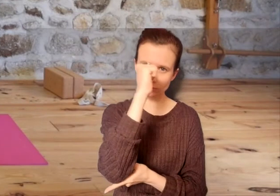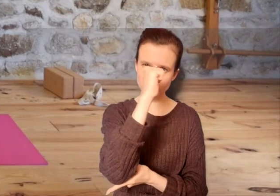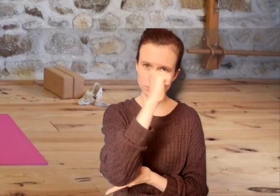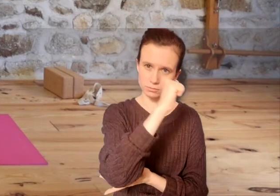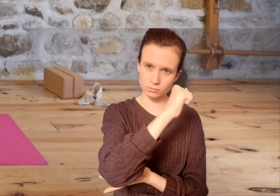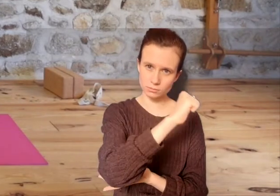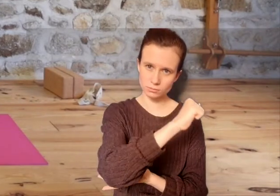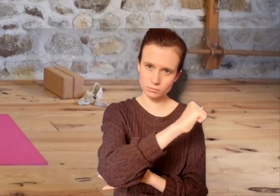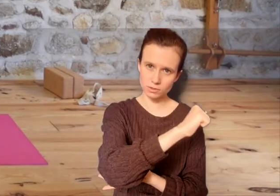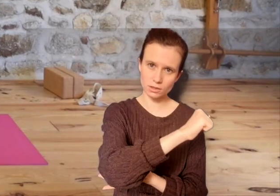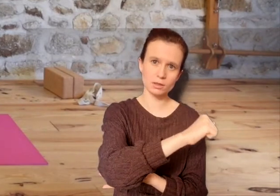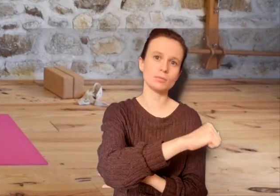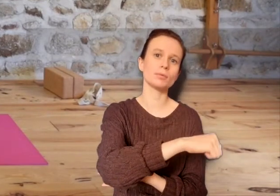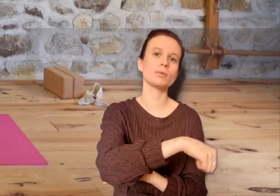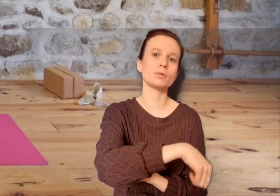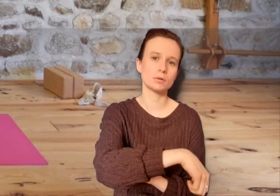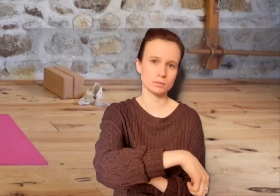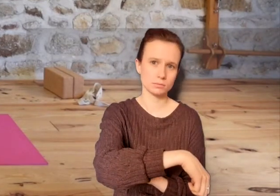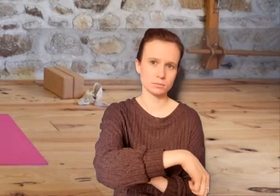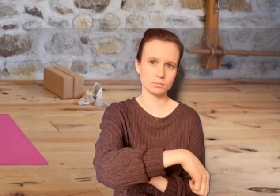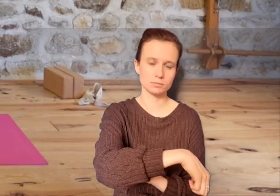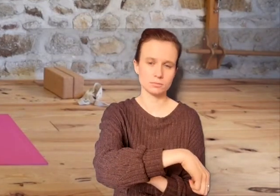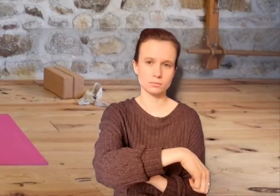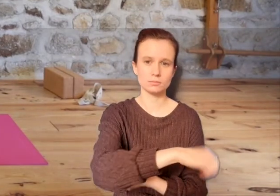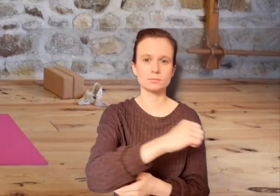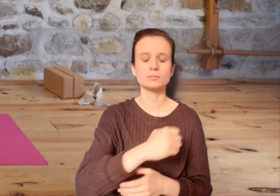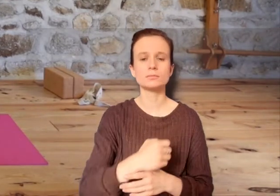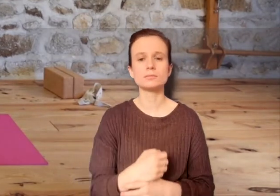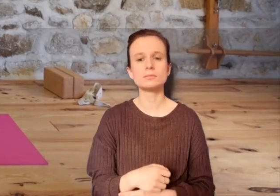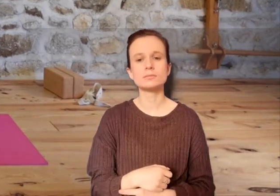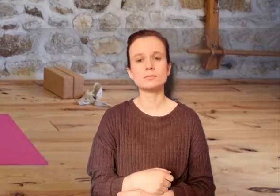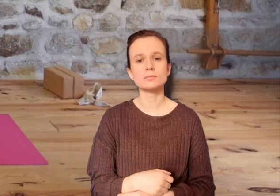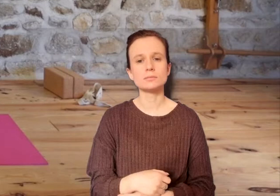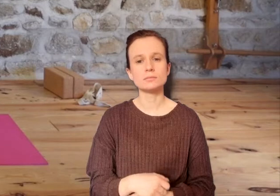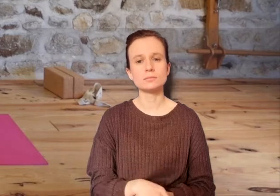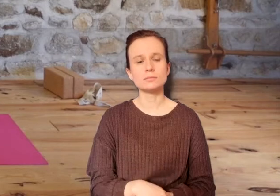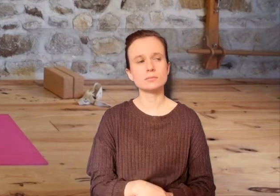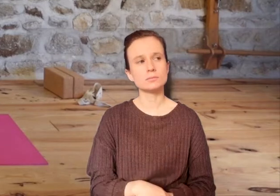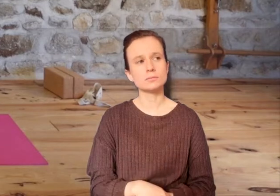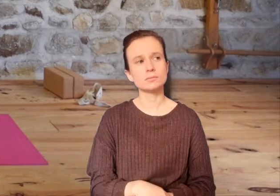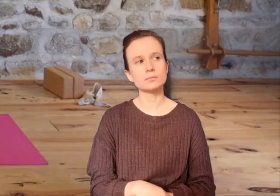for as long as I can, and then at the last minute, let everything fall.